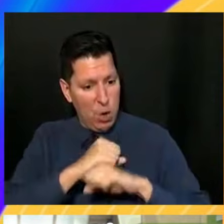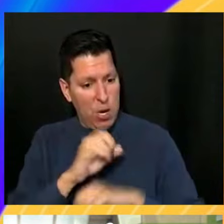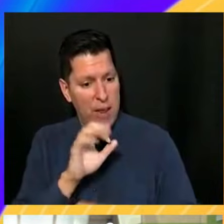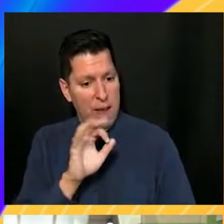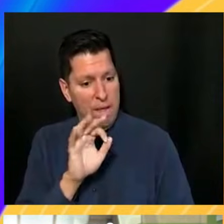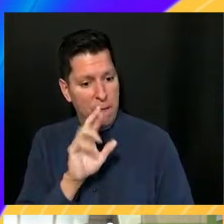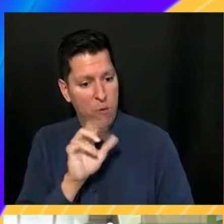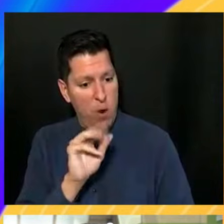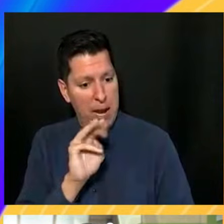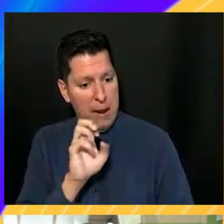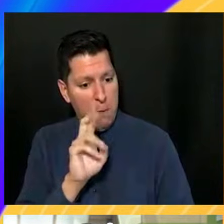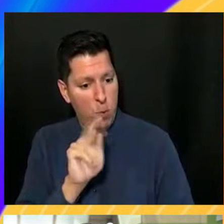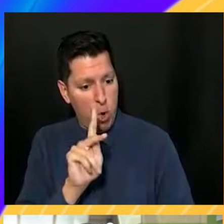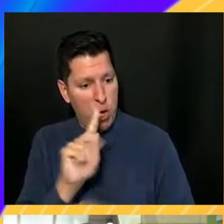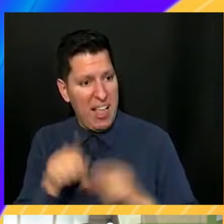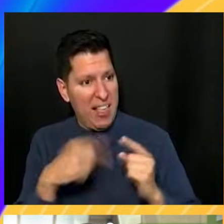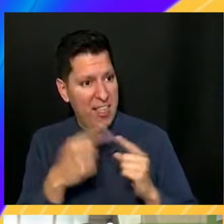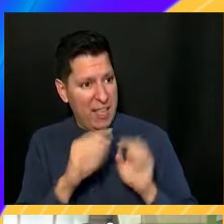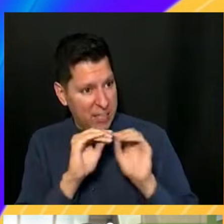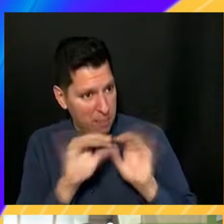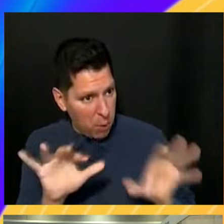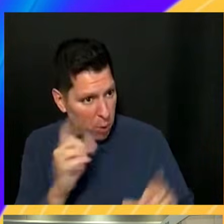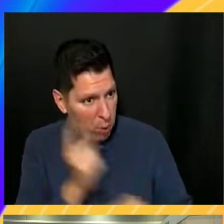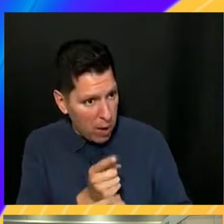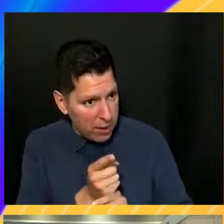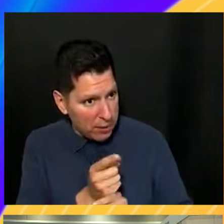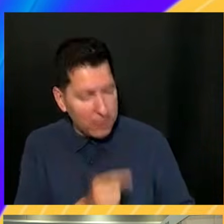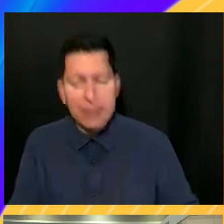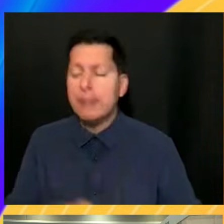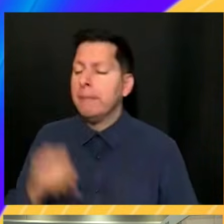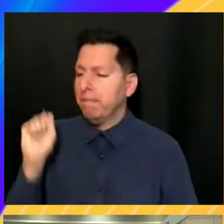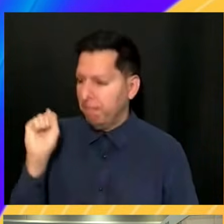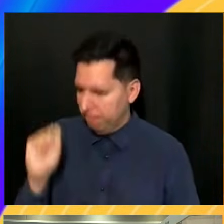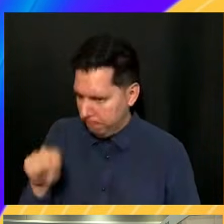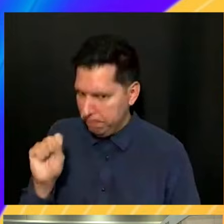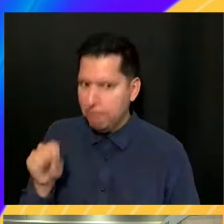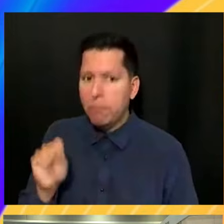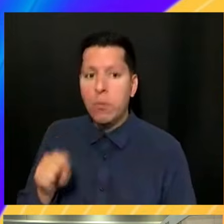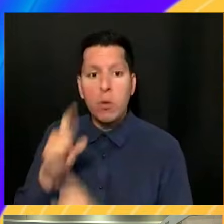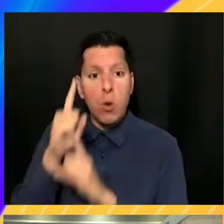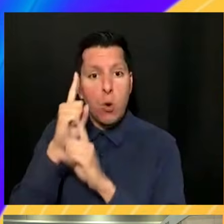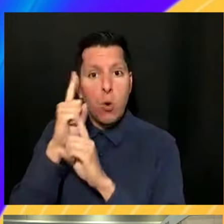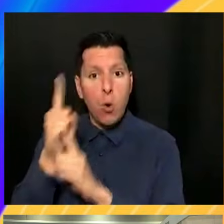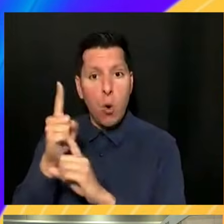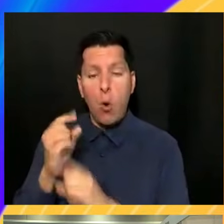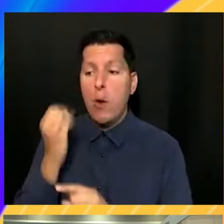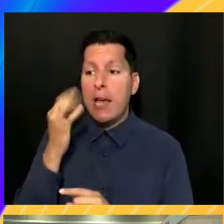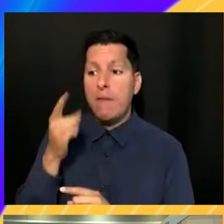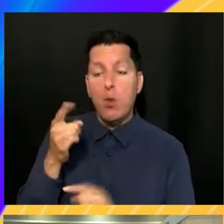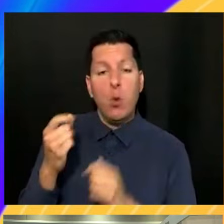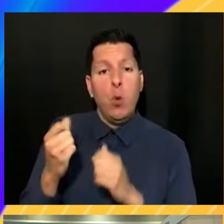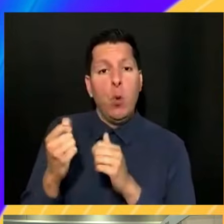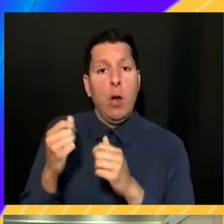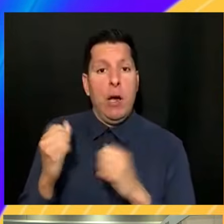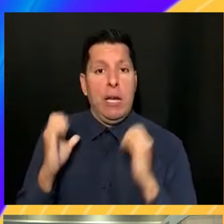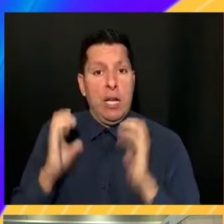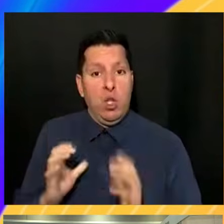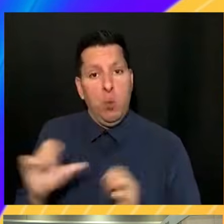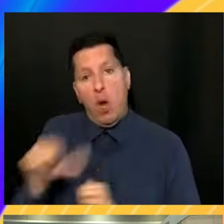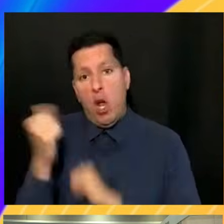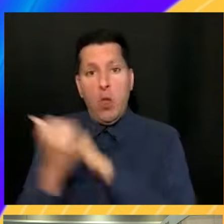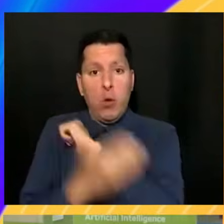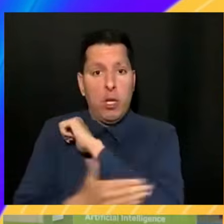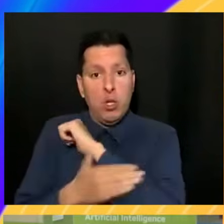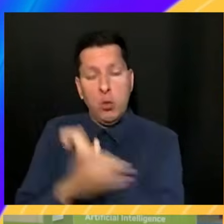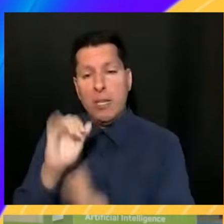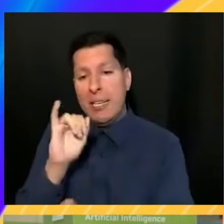in fact, we love hearing from our customers. We want to keep adding to this. So if you're a customer in India and you want us to bake this in, your